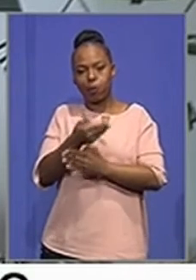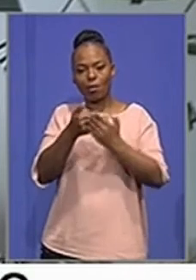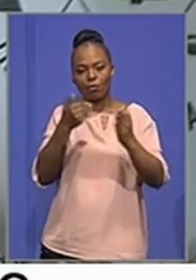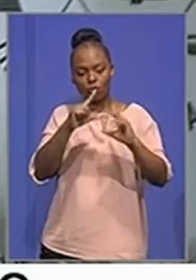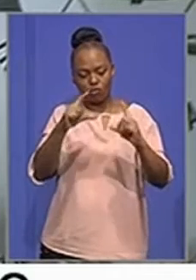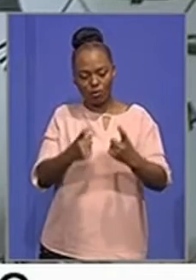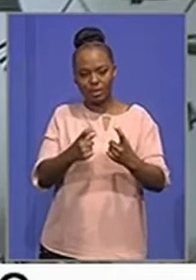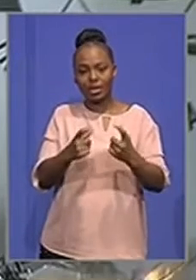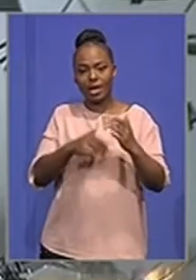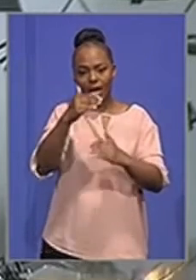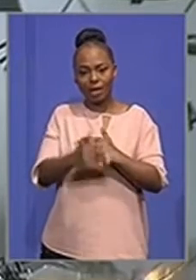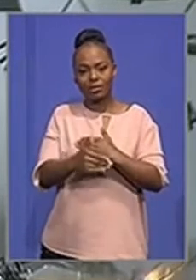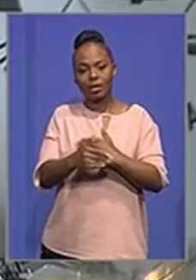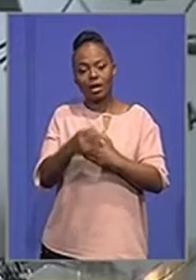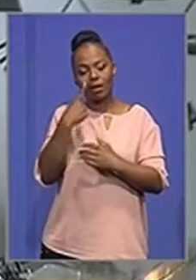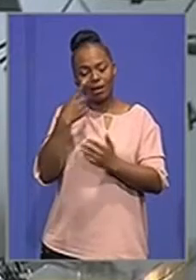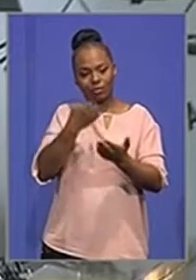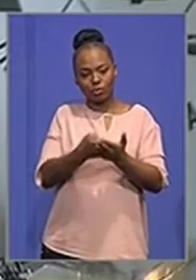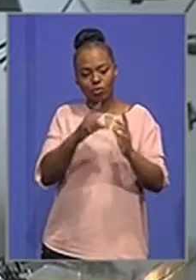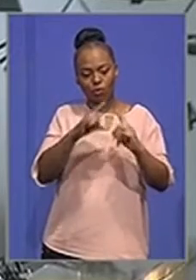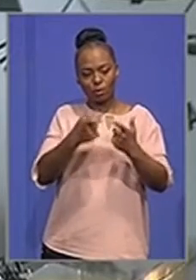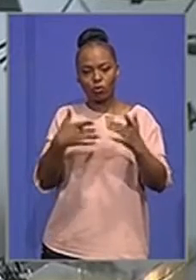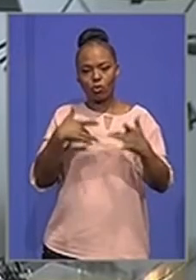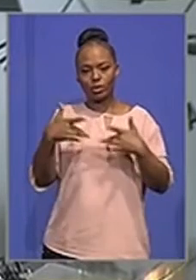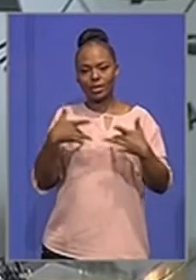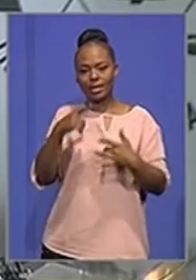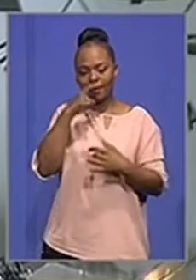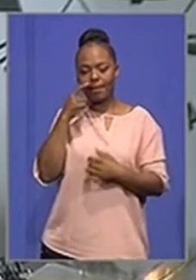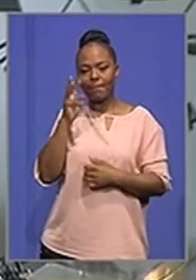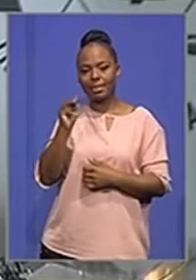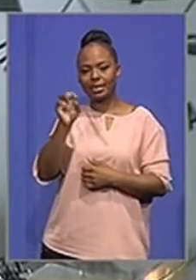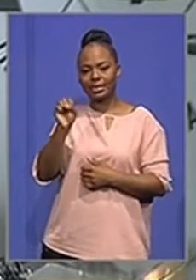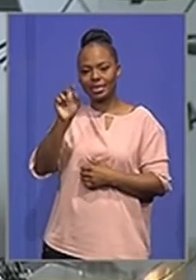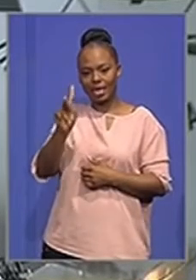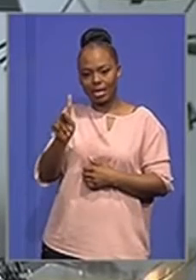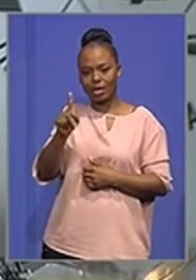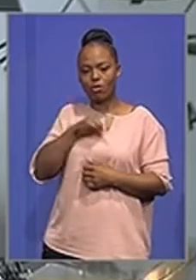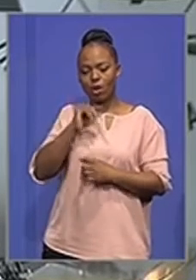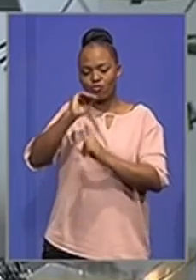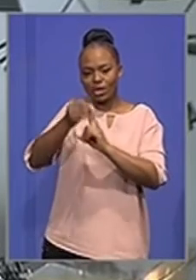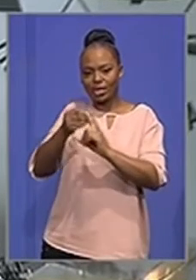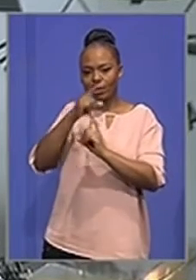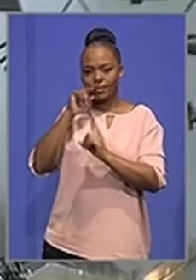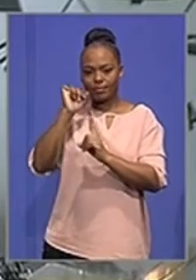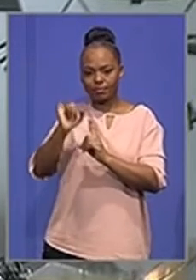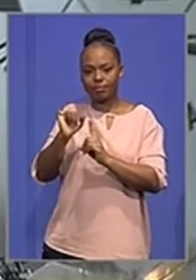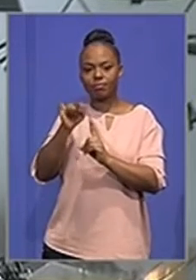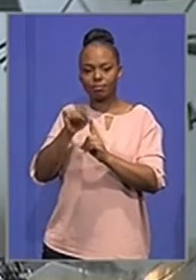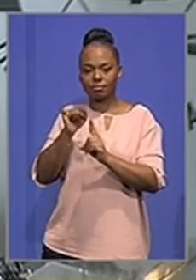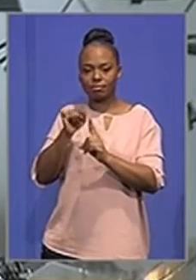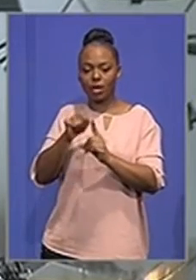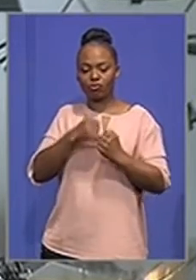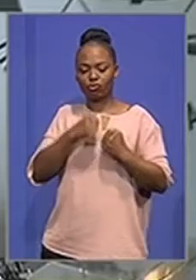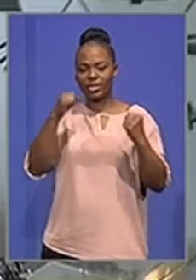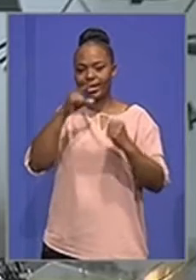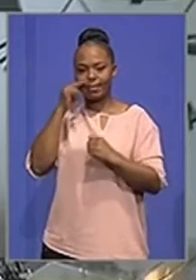her evidence insofar as the commission is concerned as Miss K. 2.2, the witness identity shall not be disclosed or